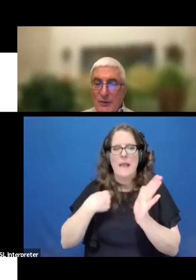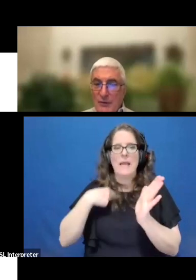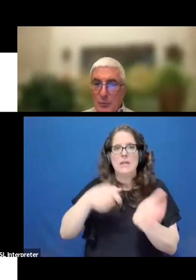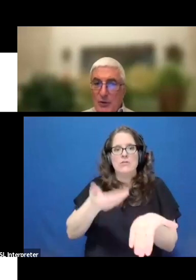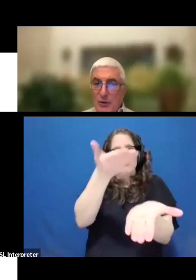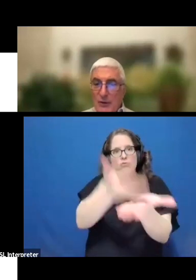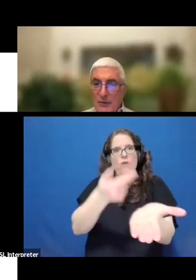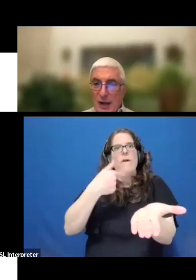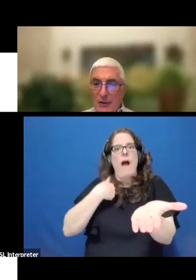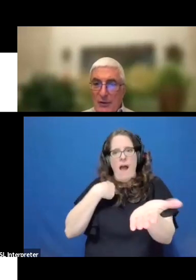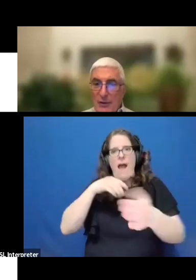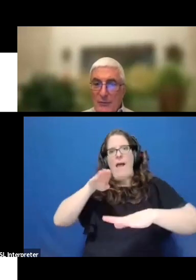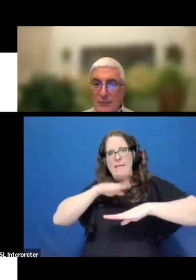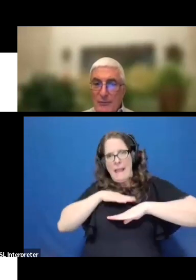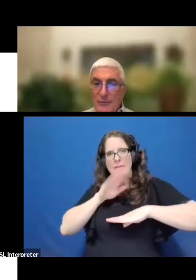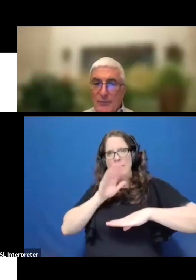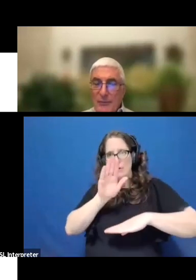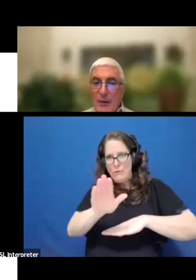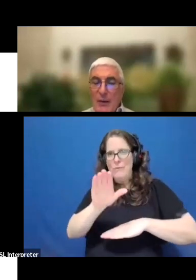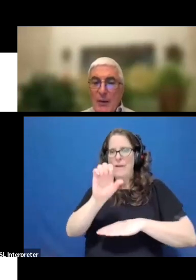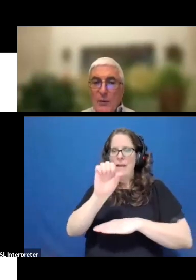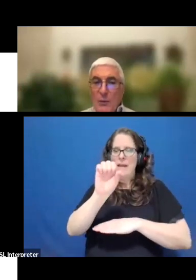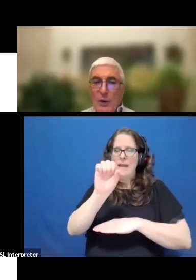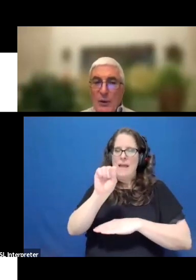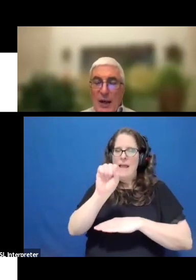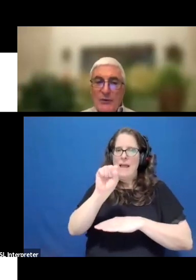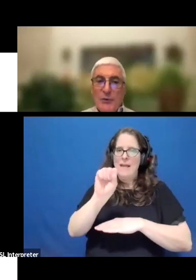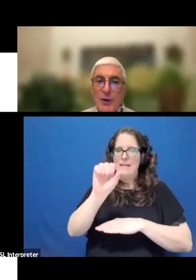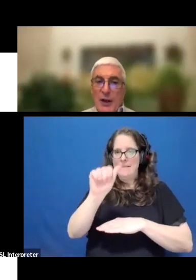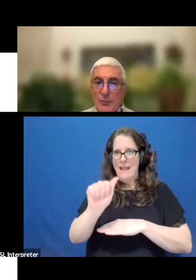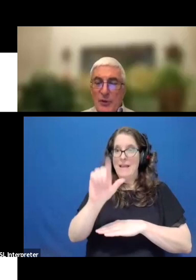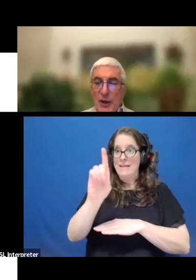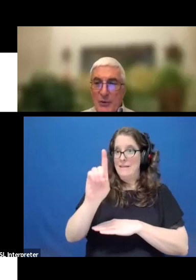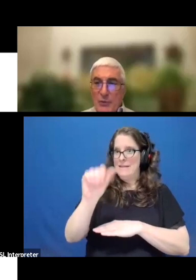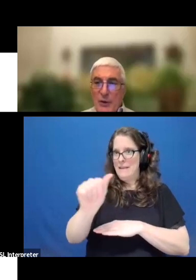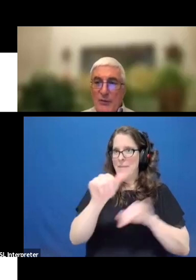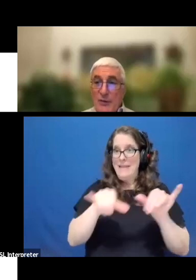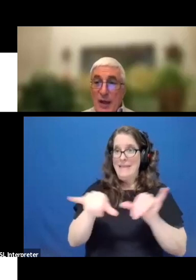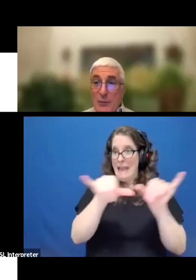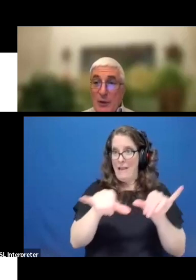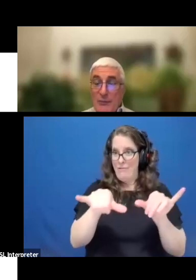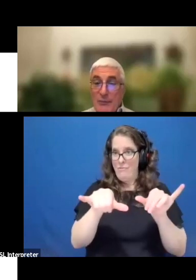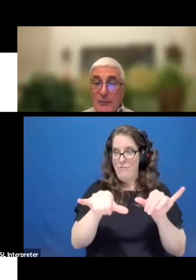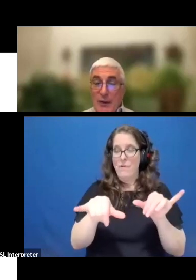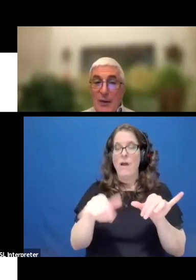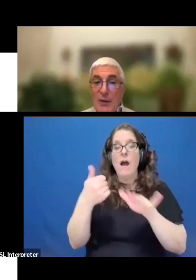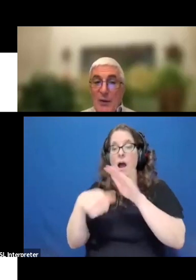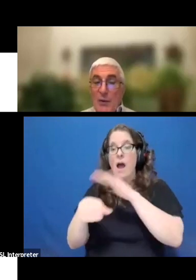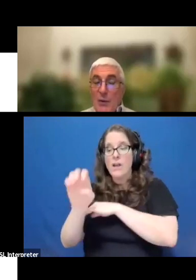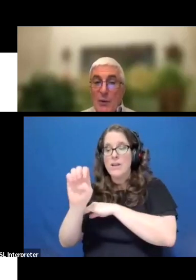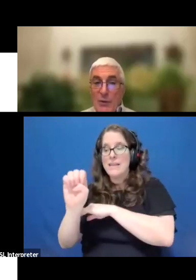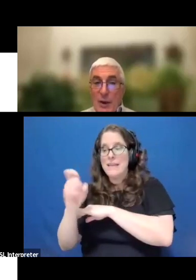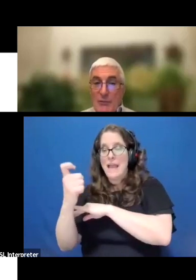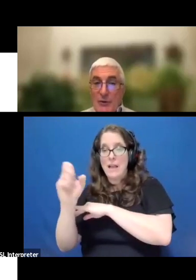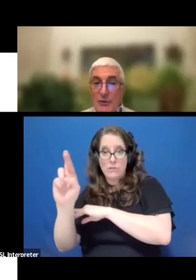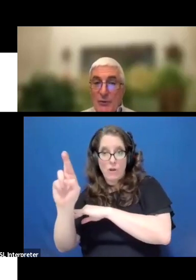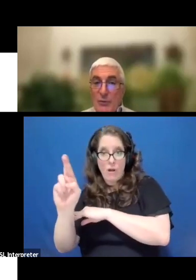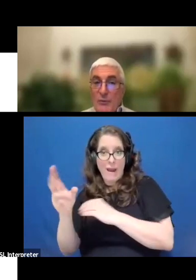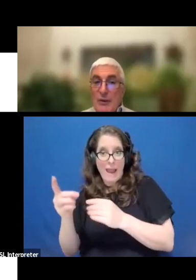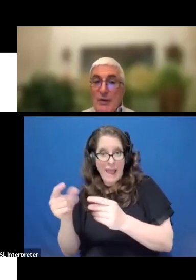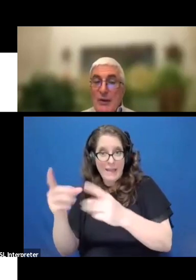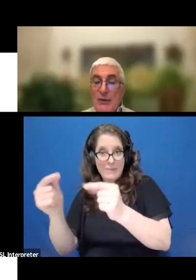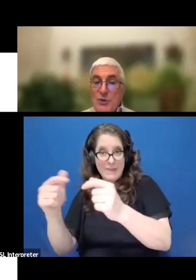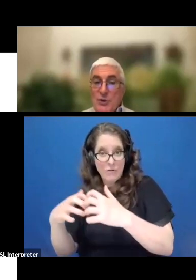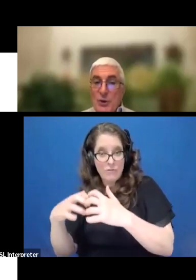Security's disability standard. When you ask for expedited reinstatement, all you have to